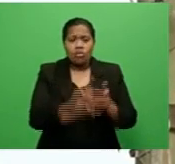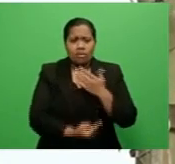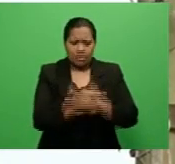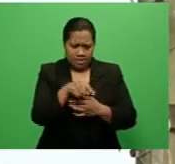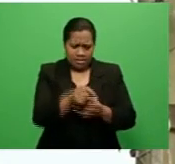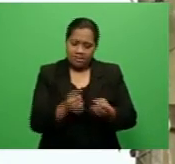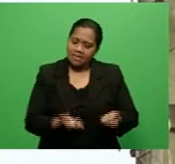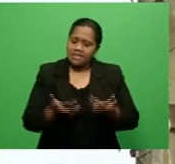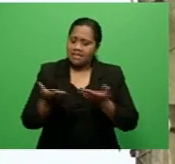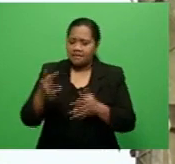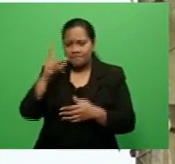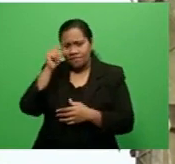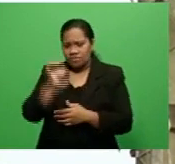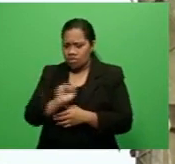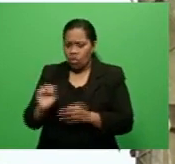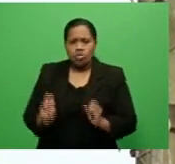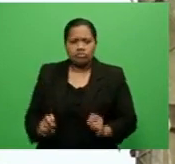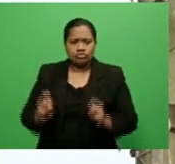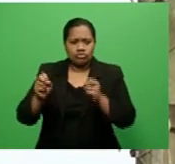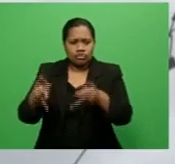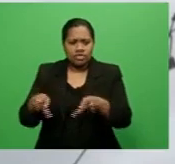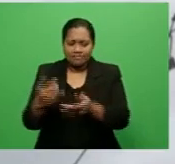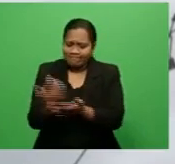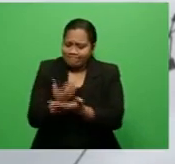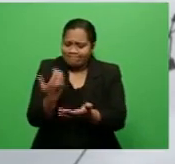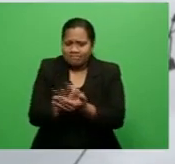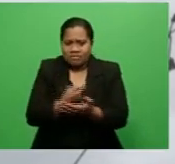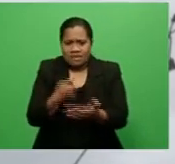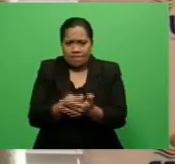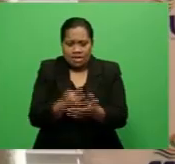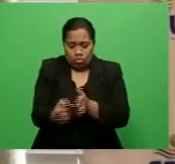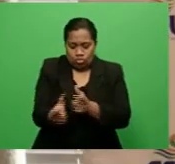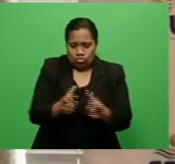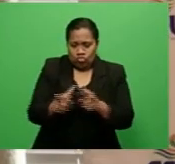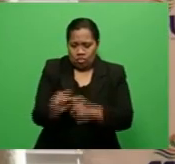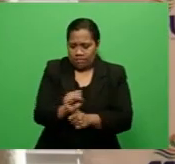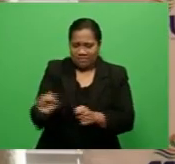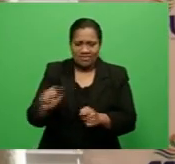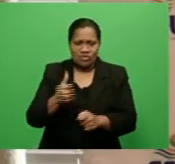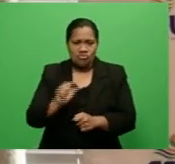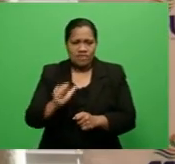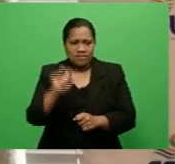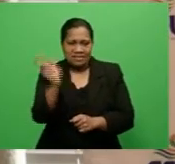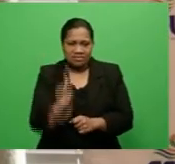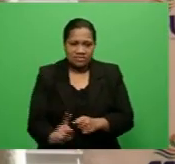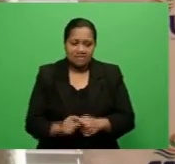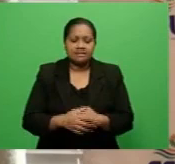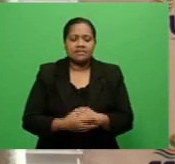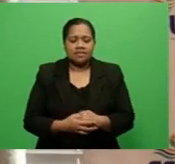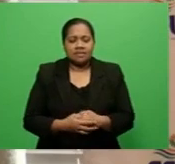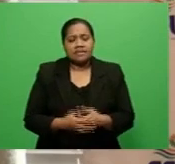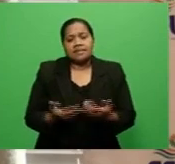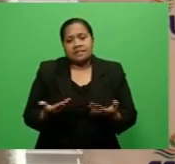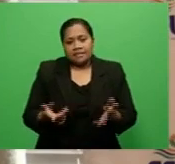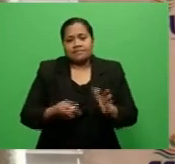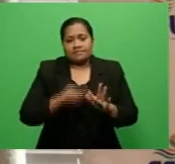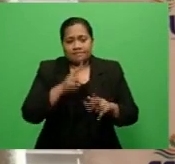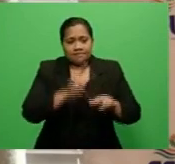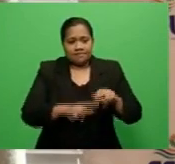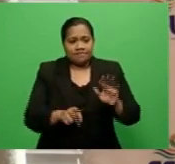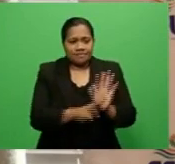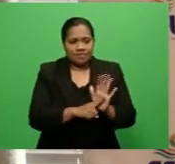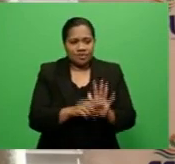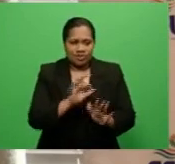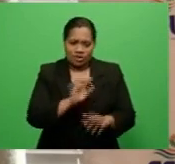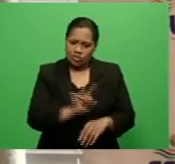an opportunity to save money and control their usage. Obviously, that doesn't necessitate EFL to go on a monthly